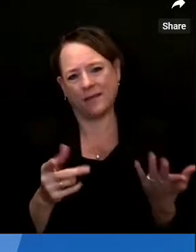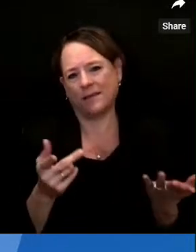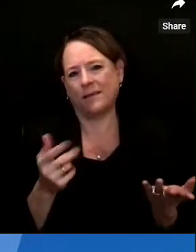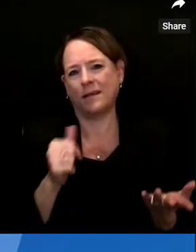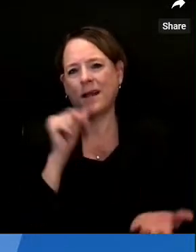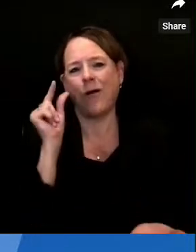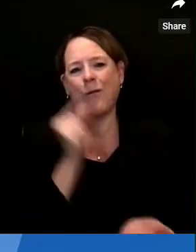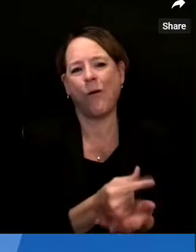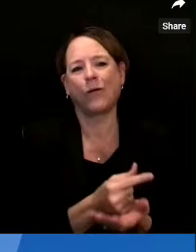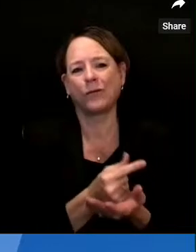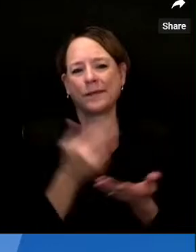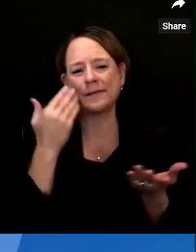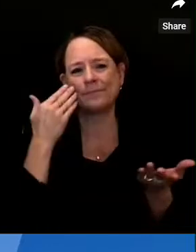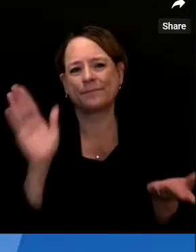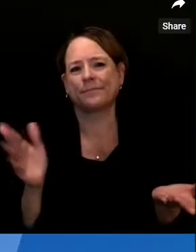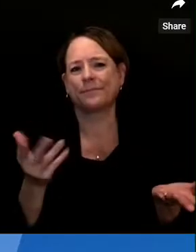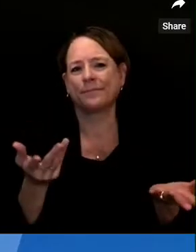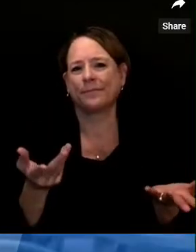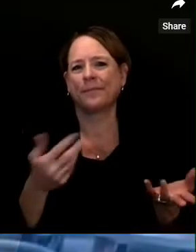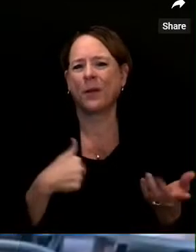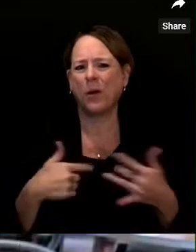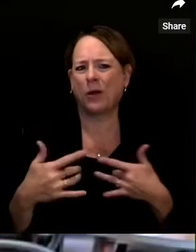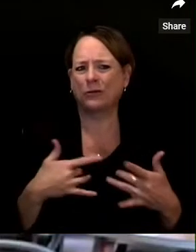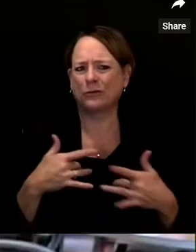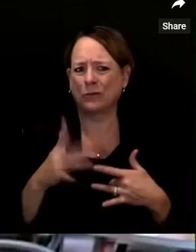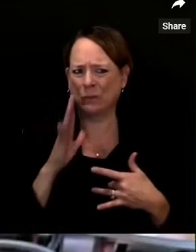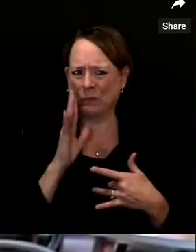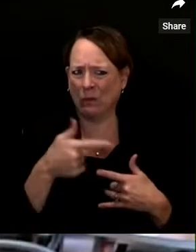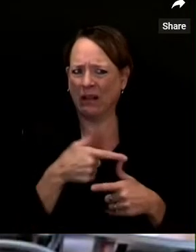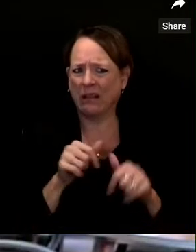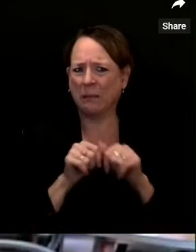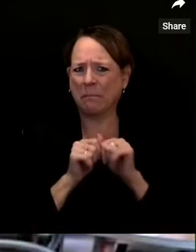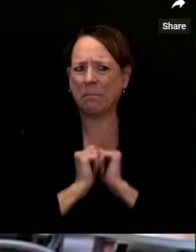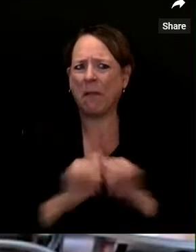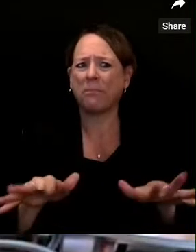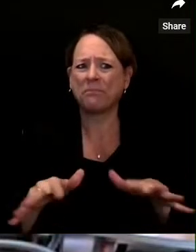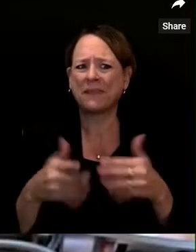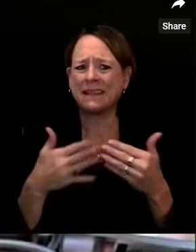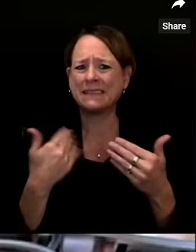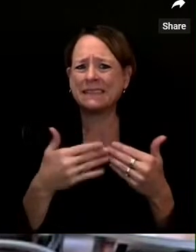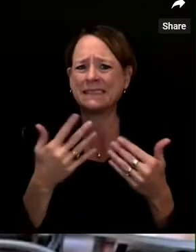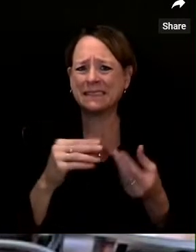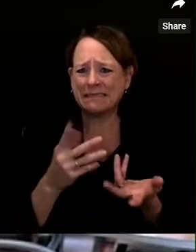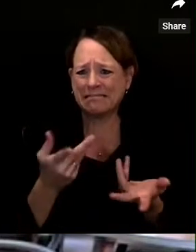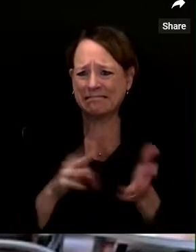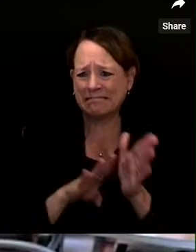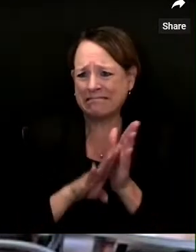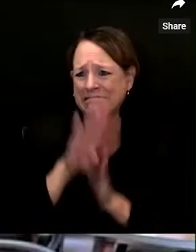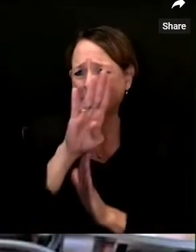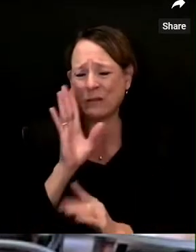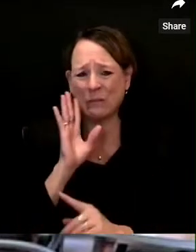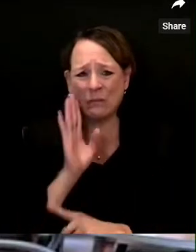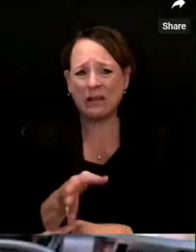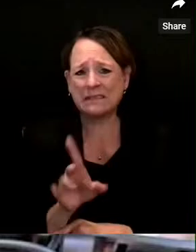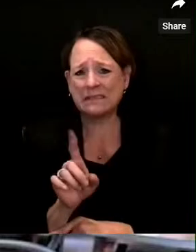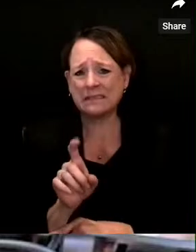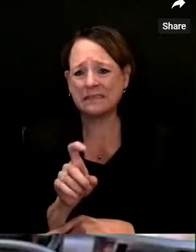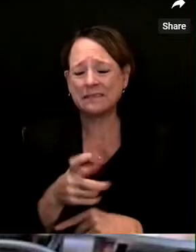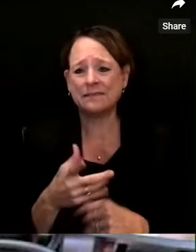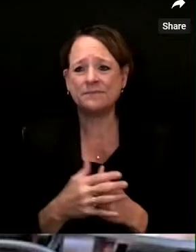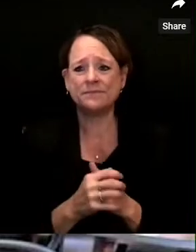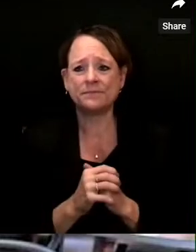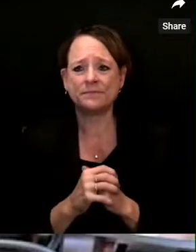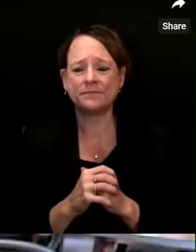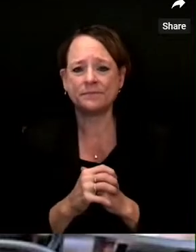So I think what you'll hear from both Dr. Westergaard and me is that we know what it takes to keep people safe at